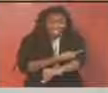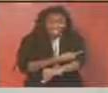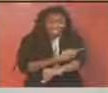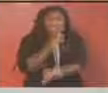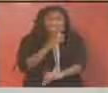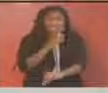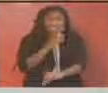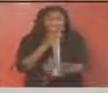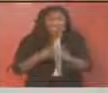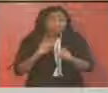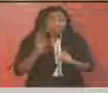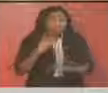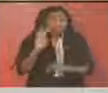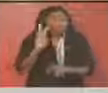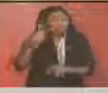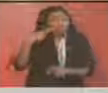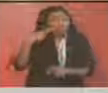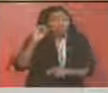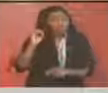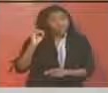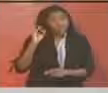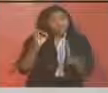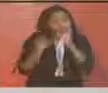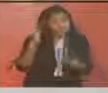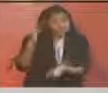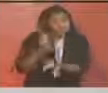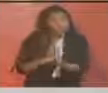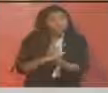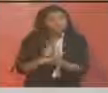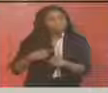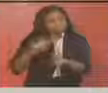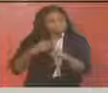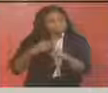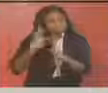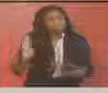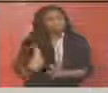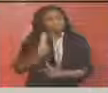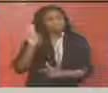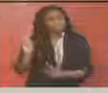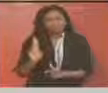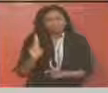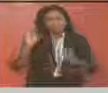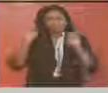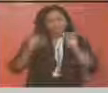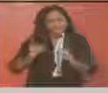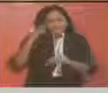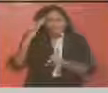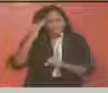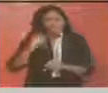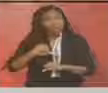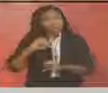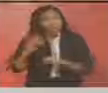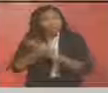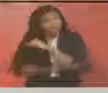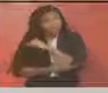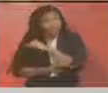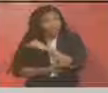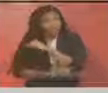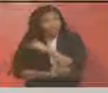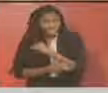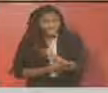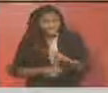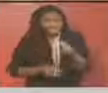WHO approved vaccines, and we note that other countries have started their vaccination program